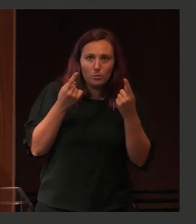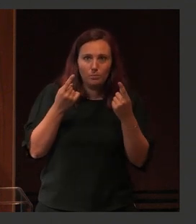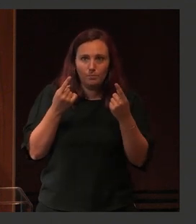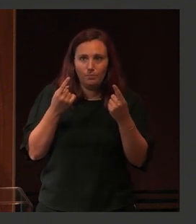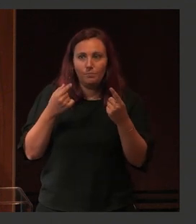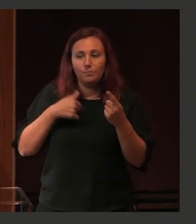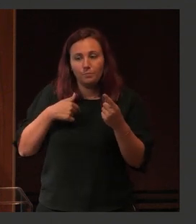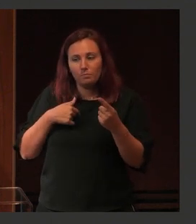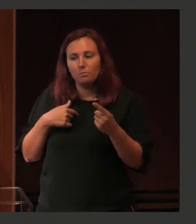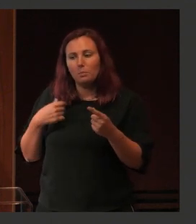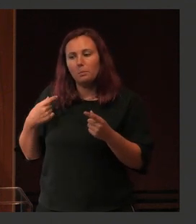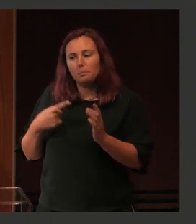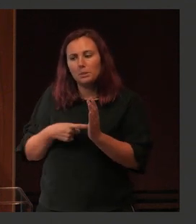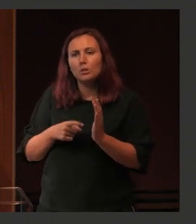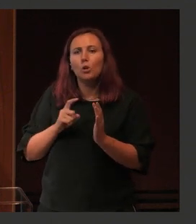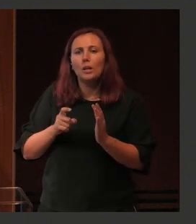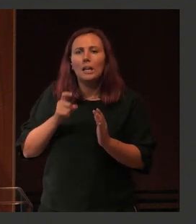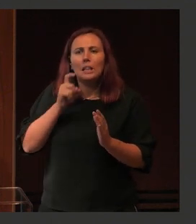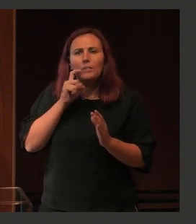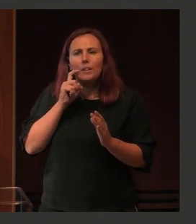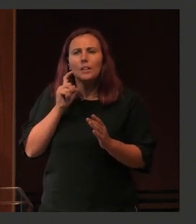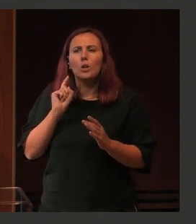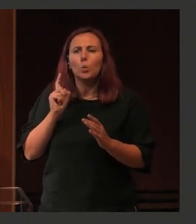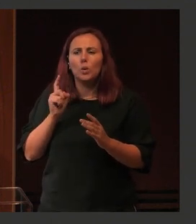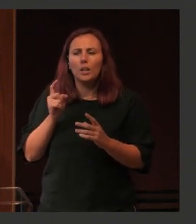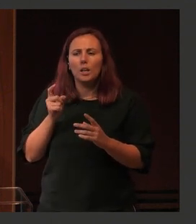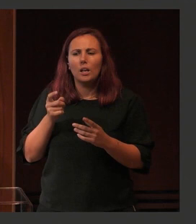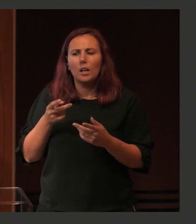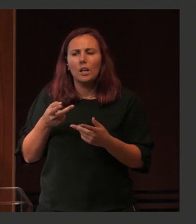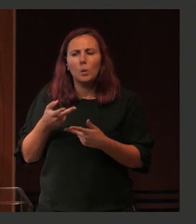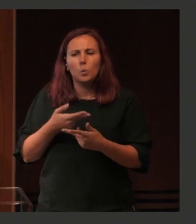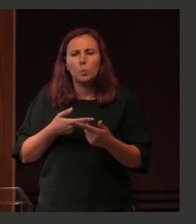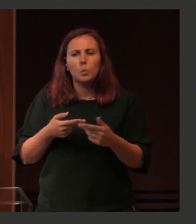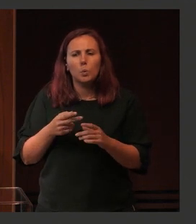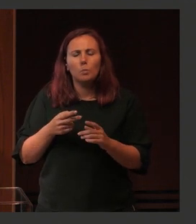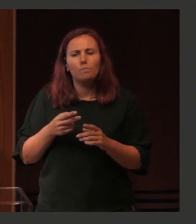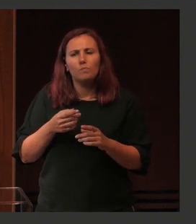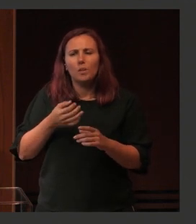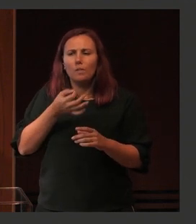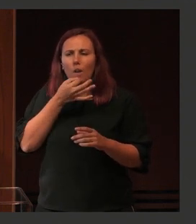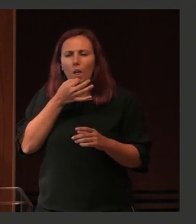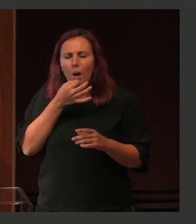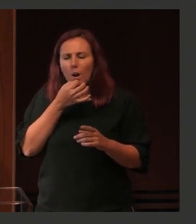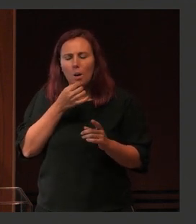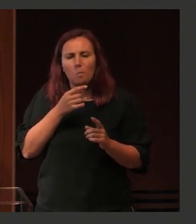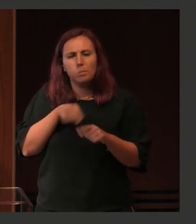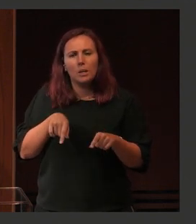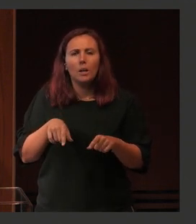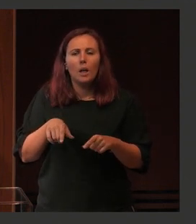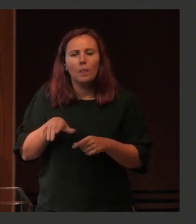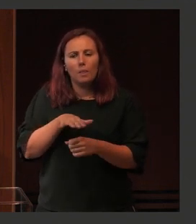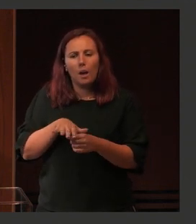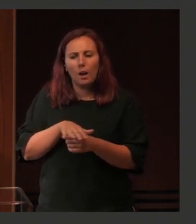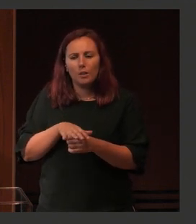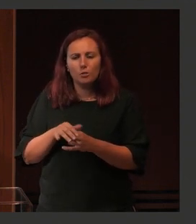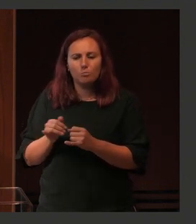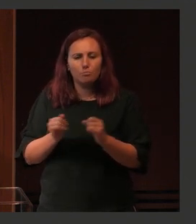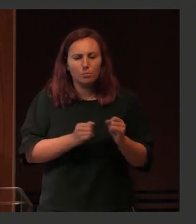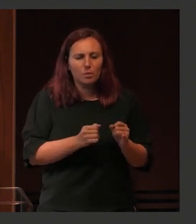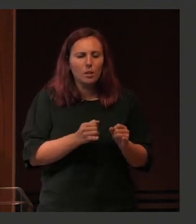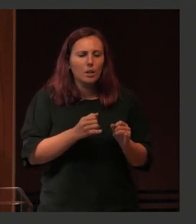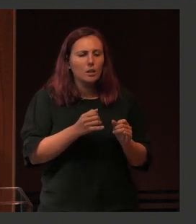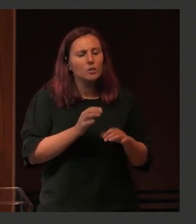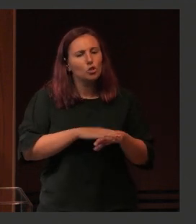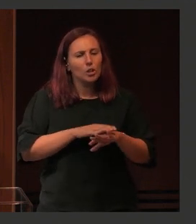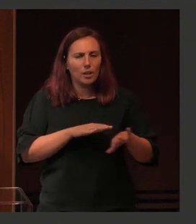censorship from both sides, from the left side against books coming from the right